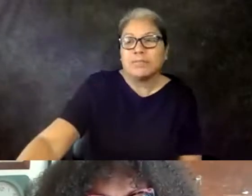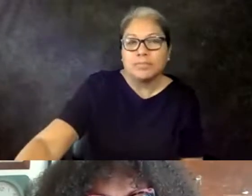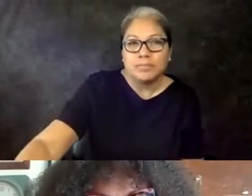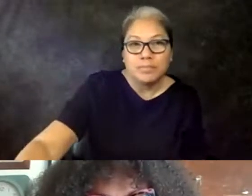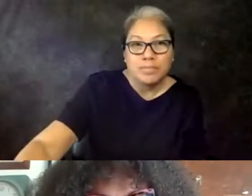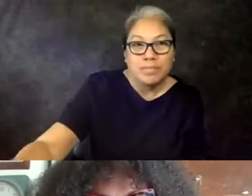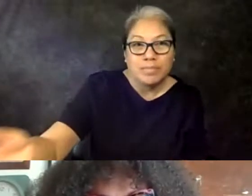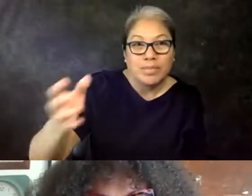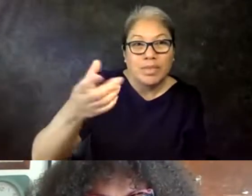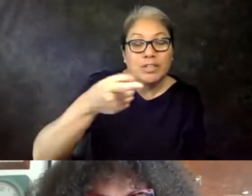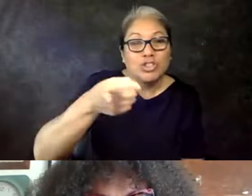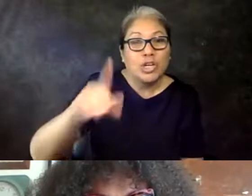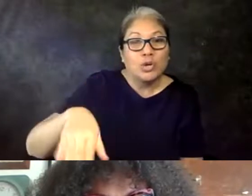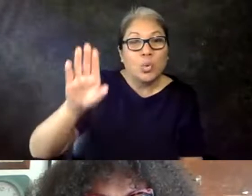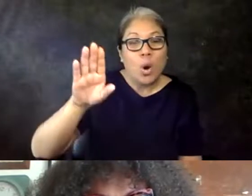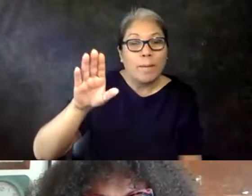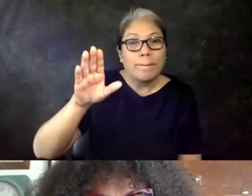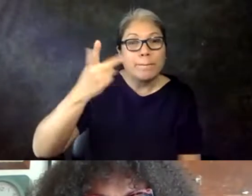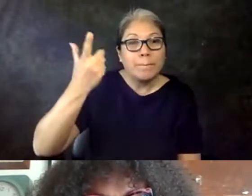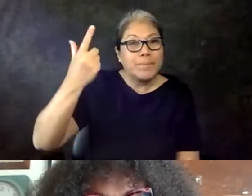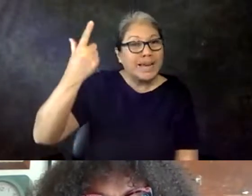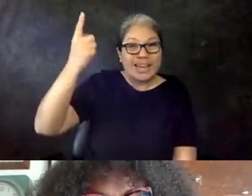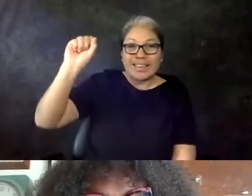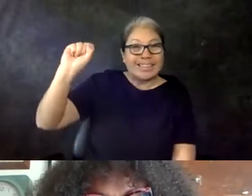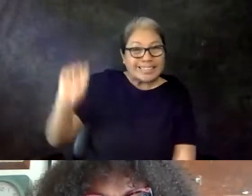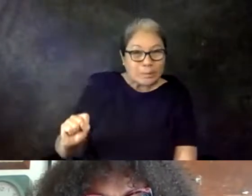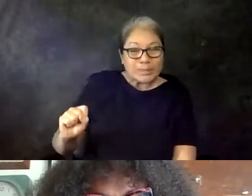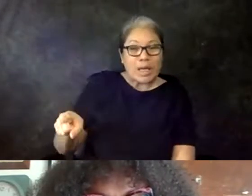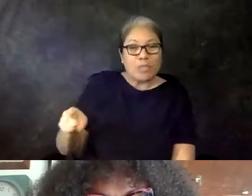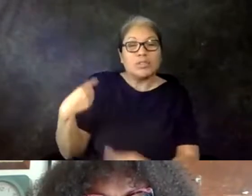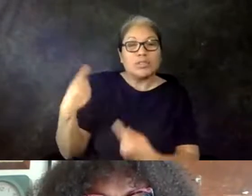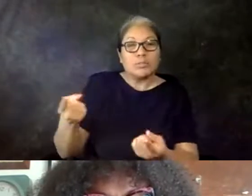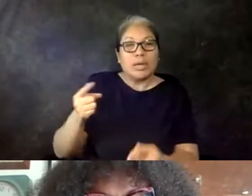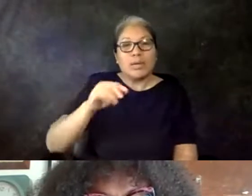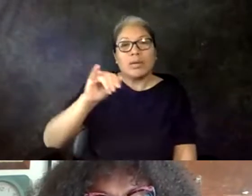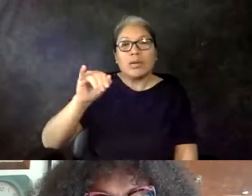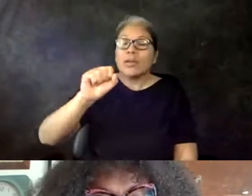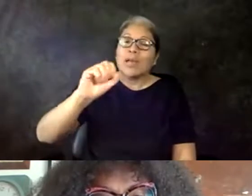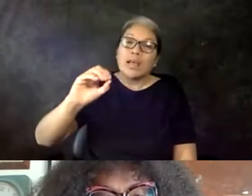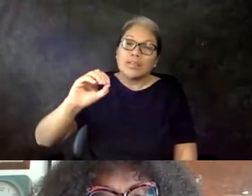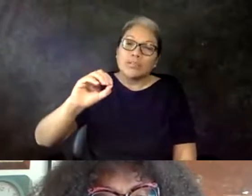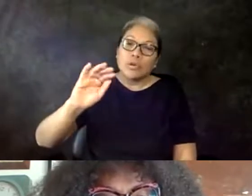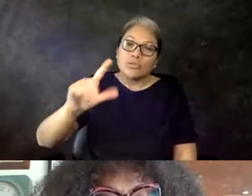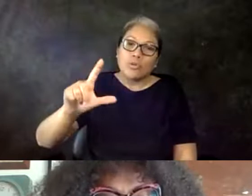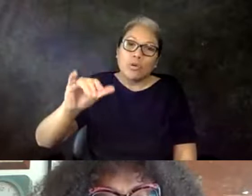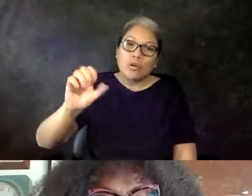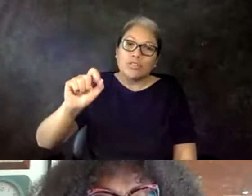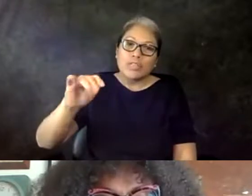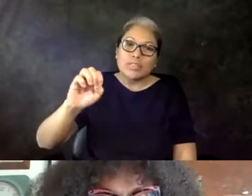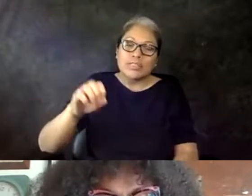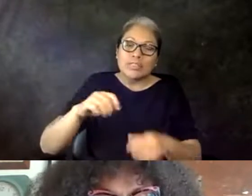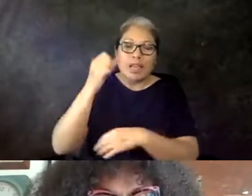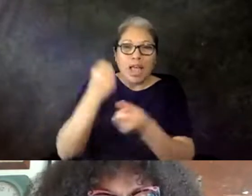Dessa grew up in the Deep South and has been a social justice activist for as long as she can remember, she says, starting